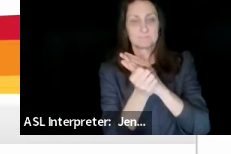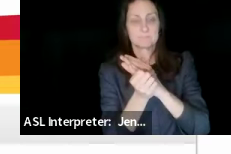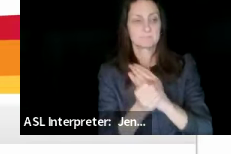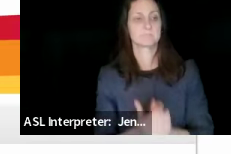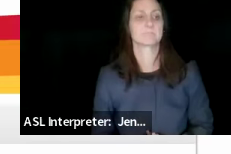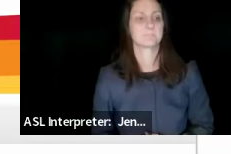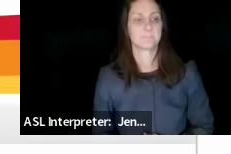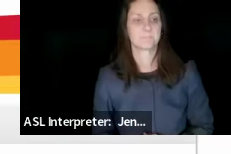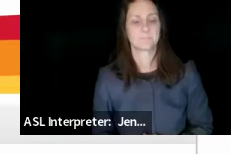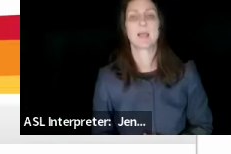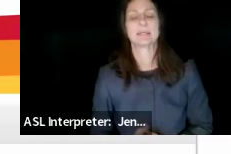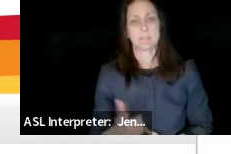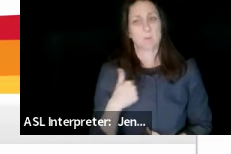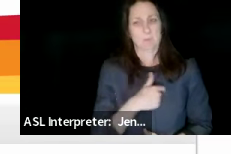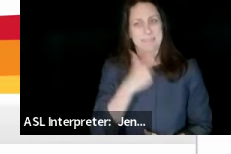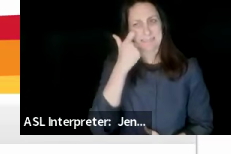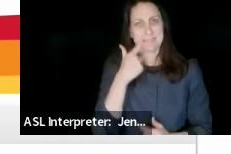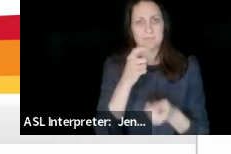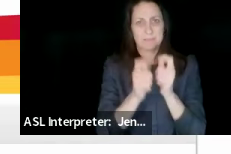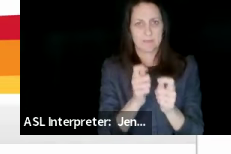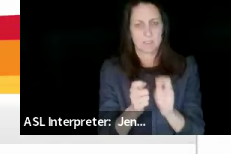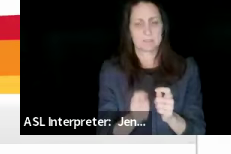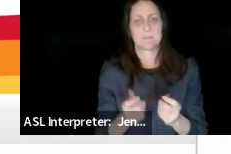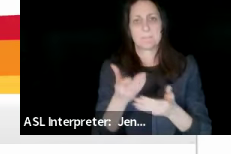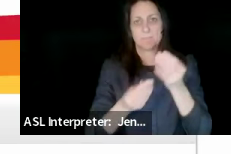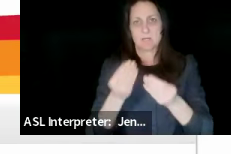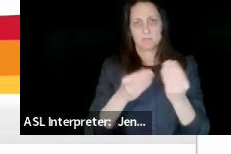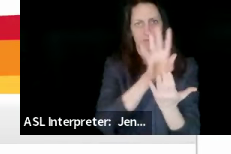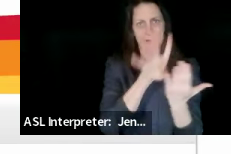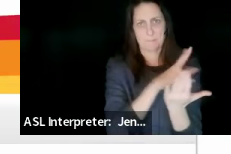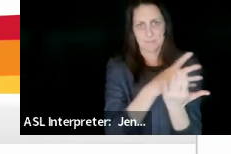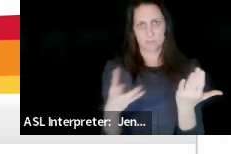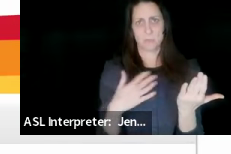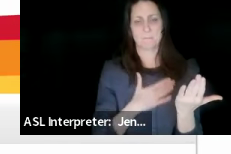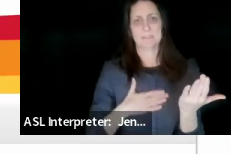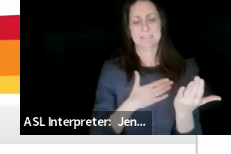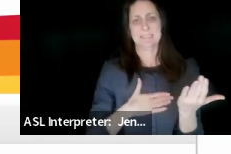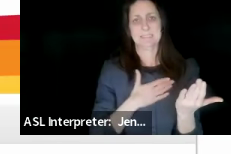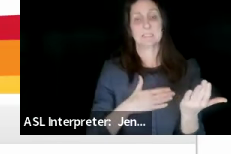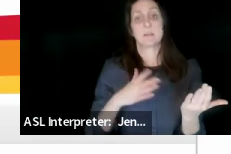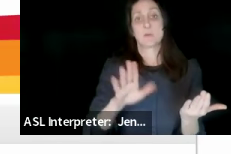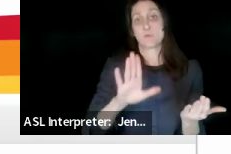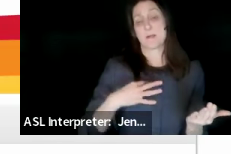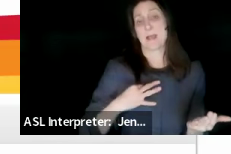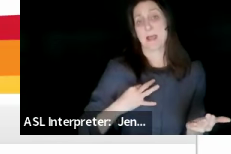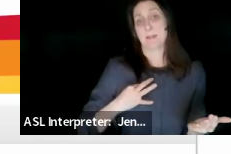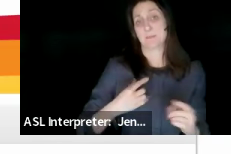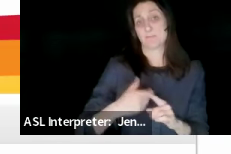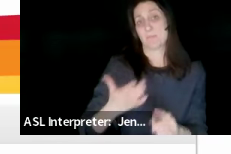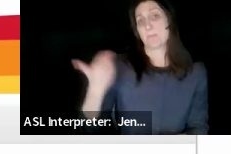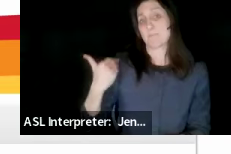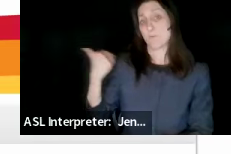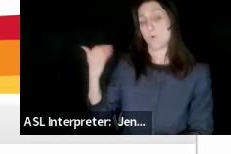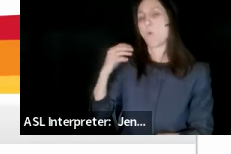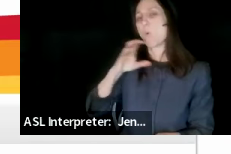we have revised the project template, and all applications using the older versions of the budget templates cannot